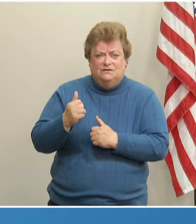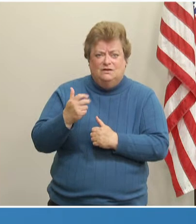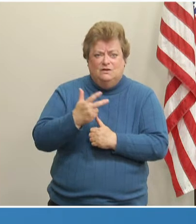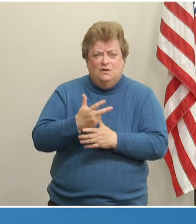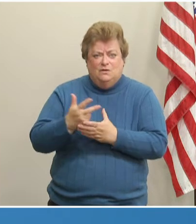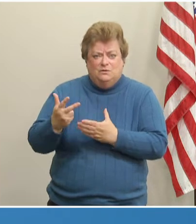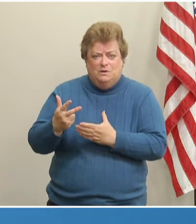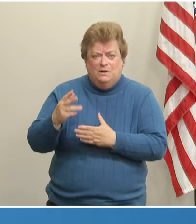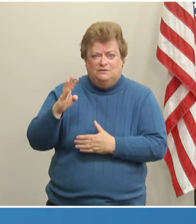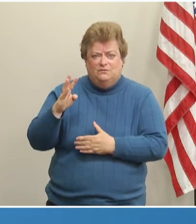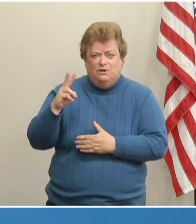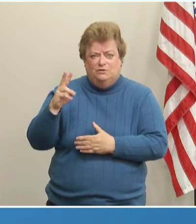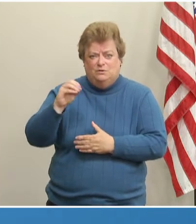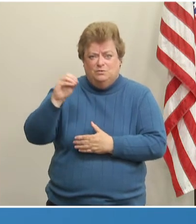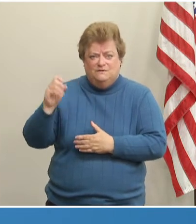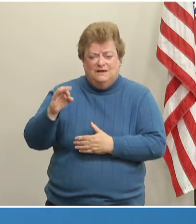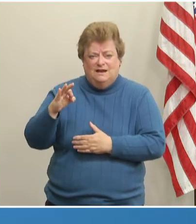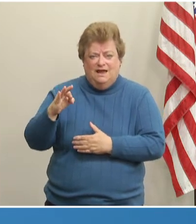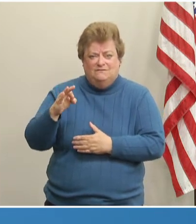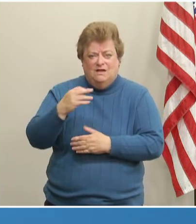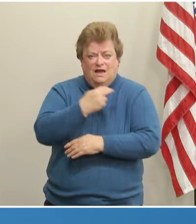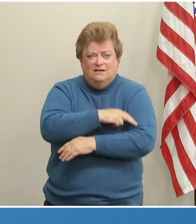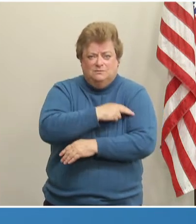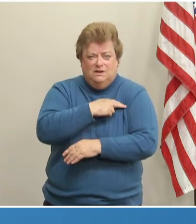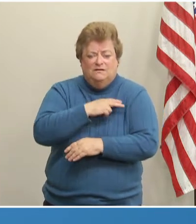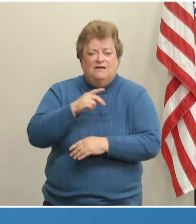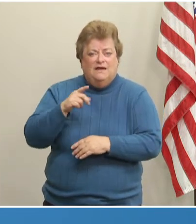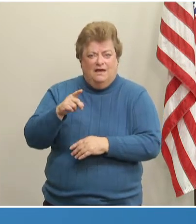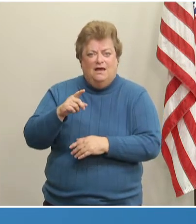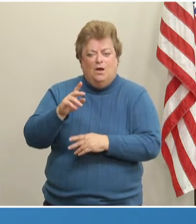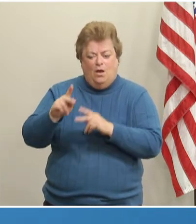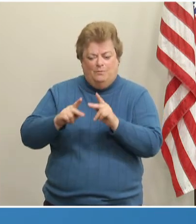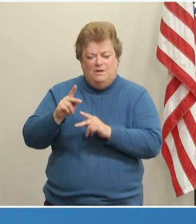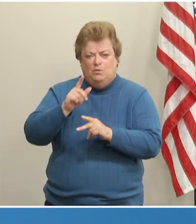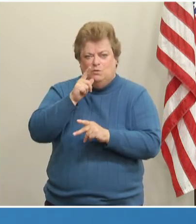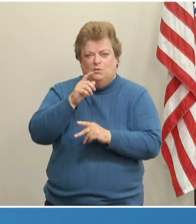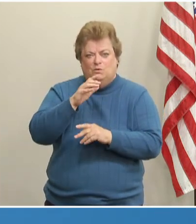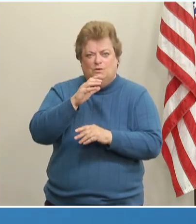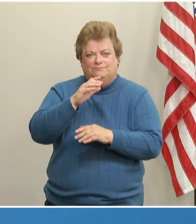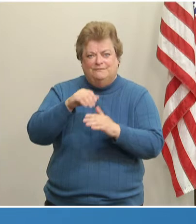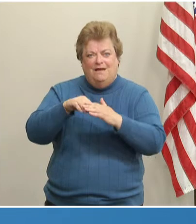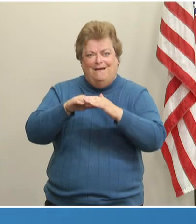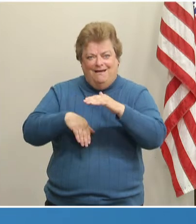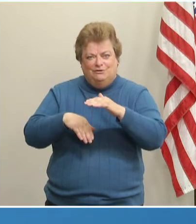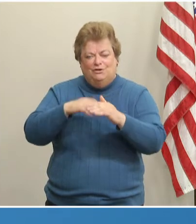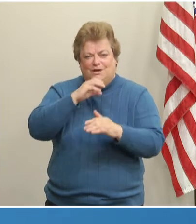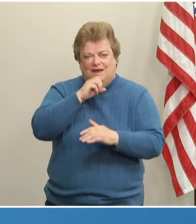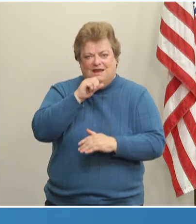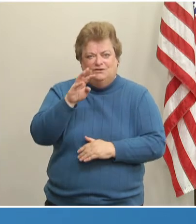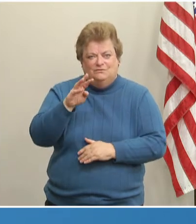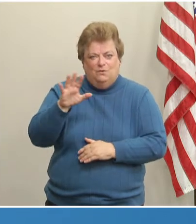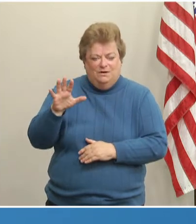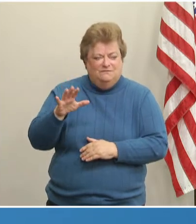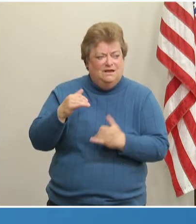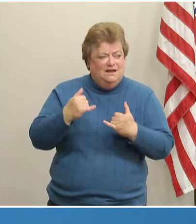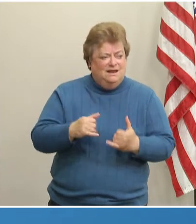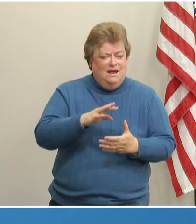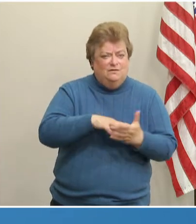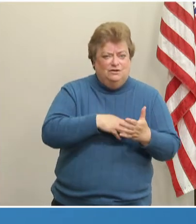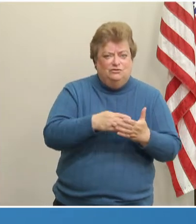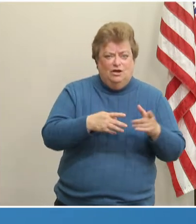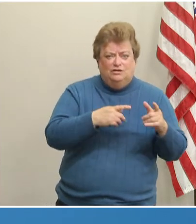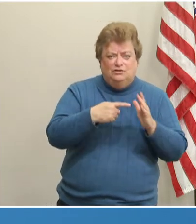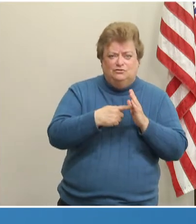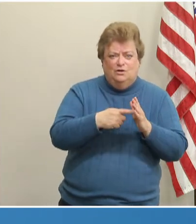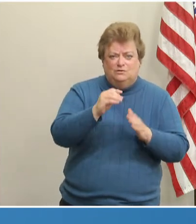42% of the local hospitalizations have been residents under the age of 45. The chart you're now looking at shows the percentage